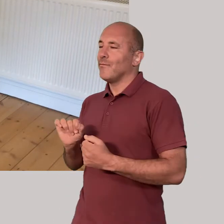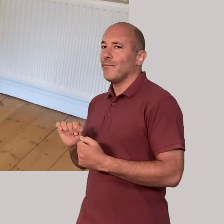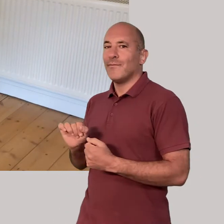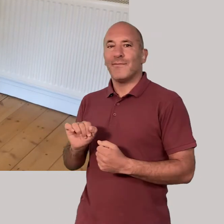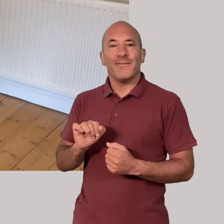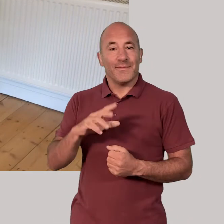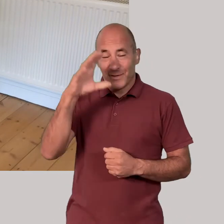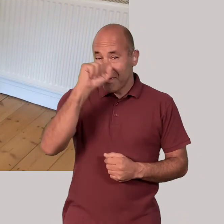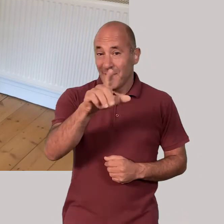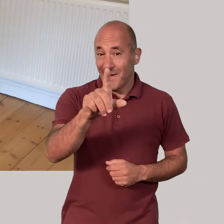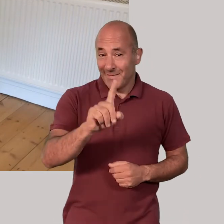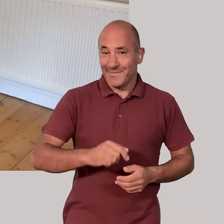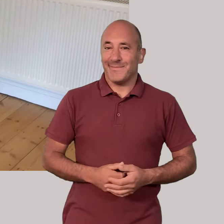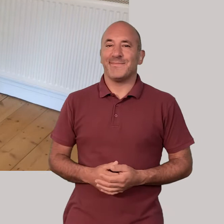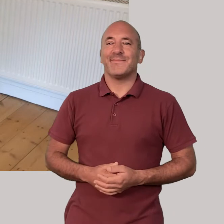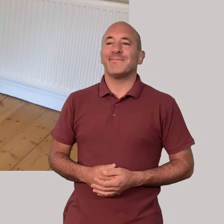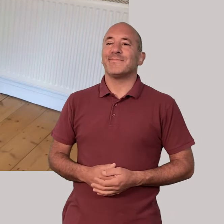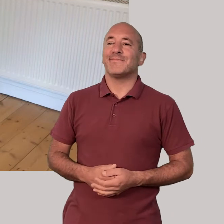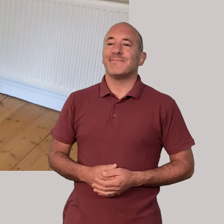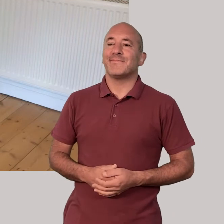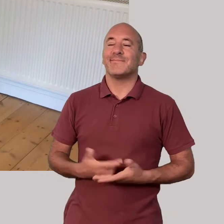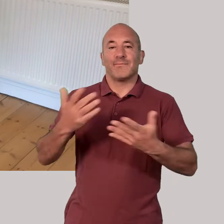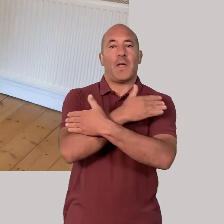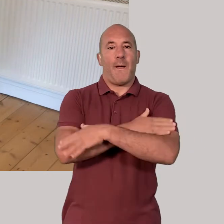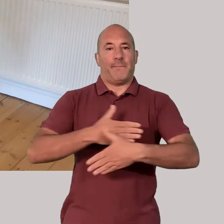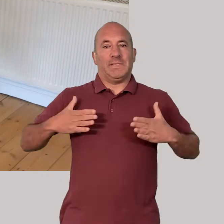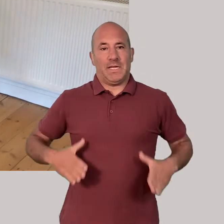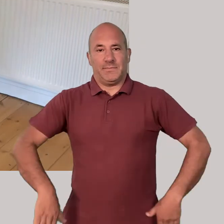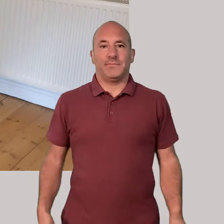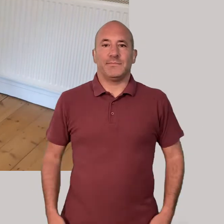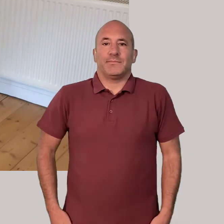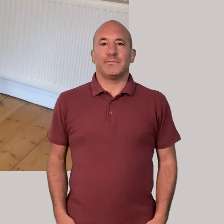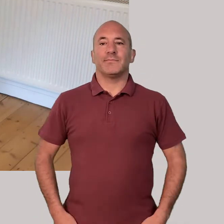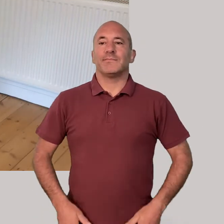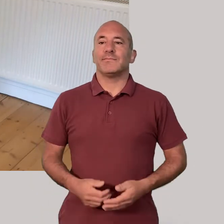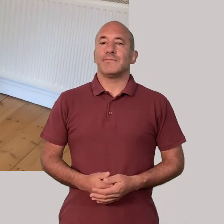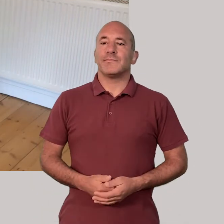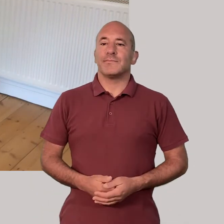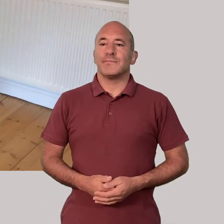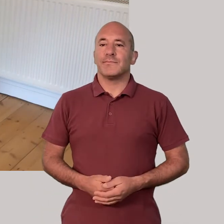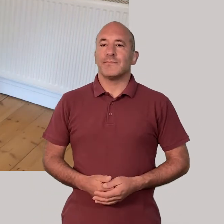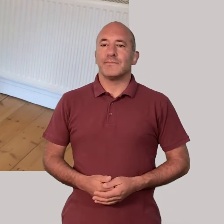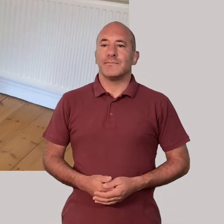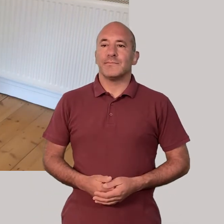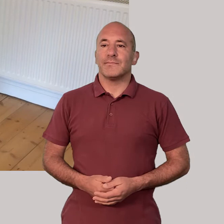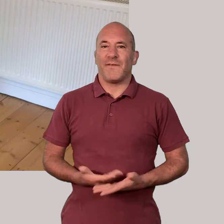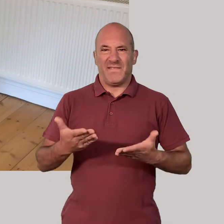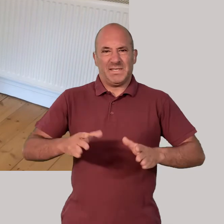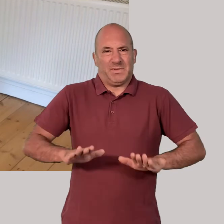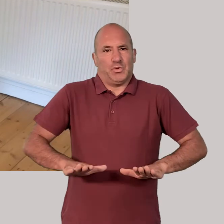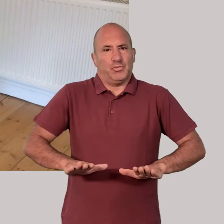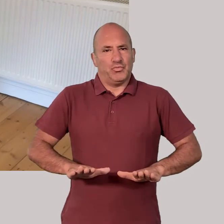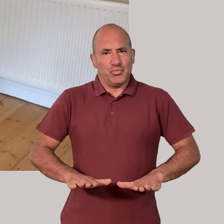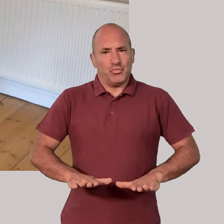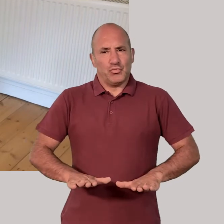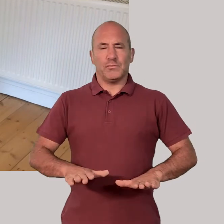easily. So remember that one as well. So now put your arms down by your sides. A little